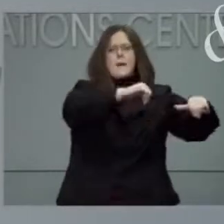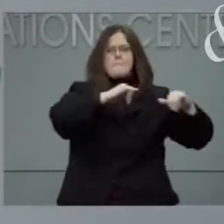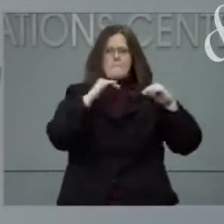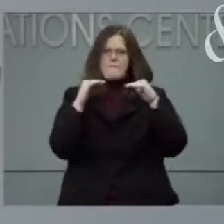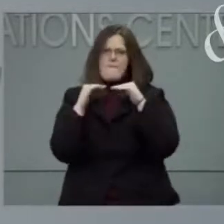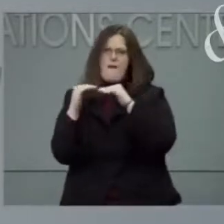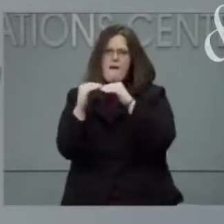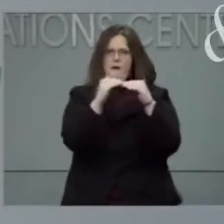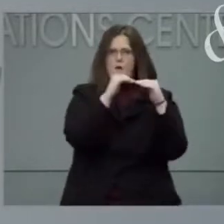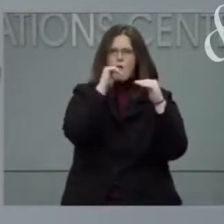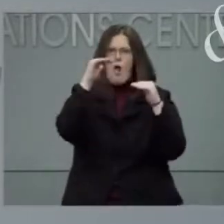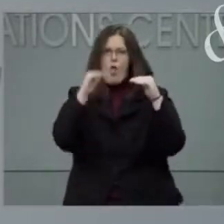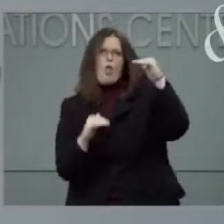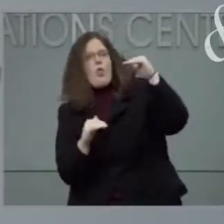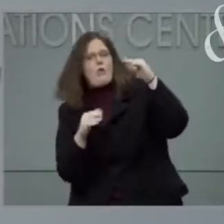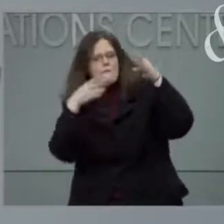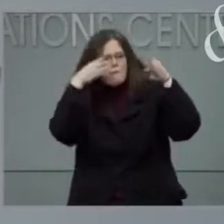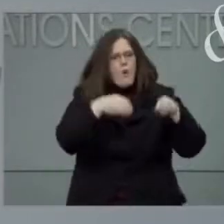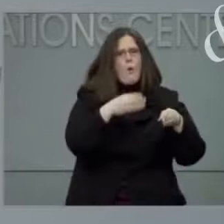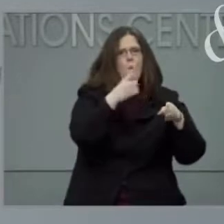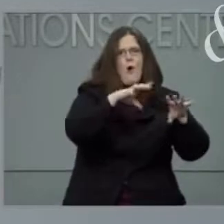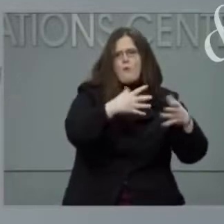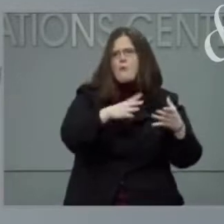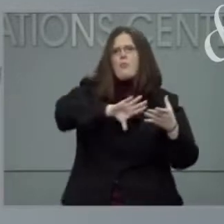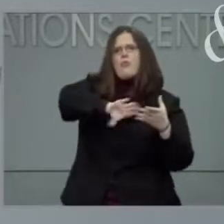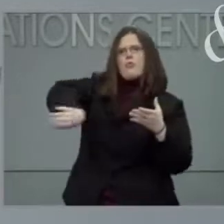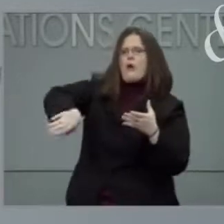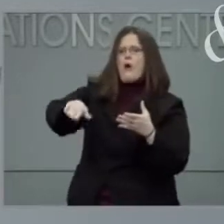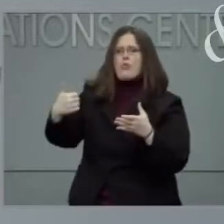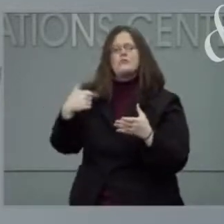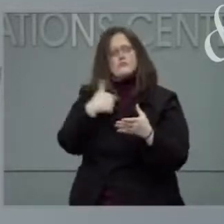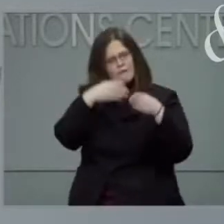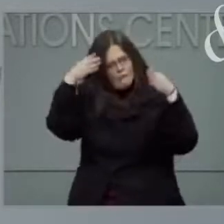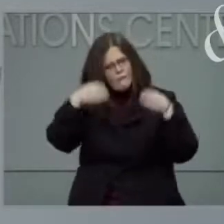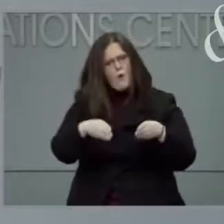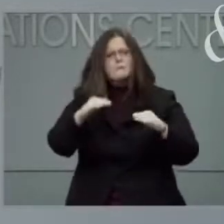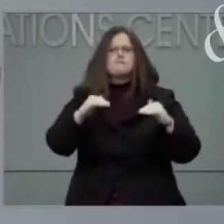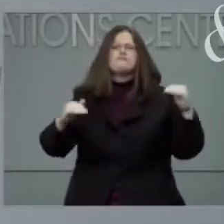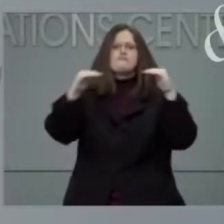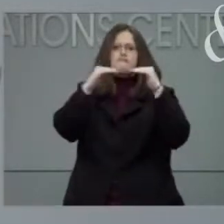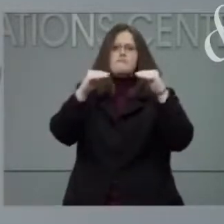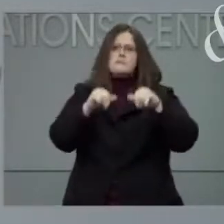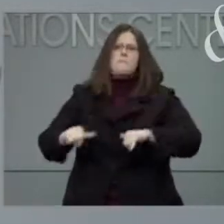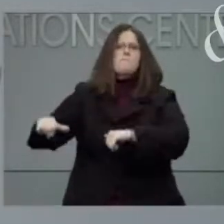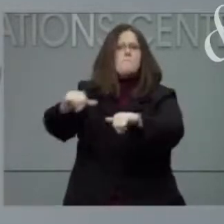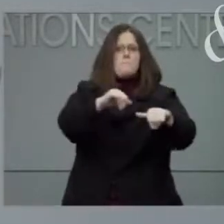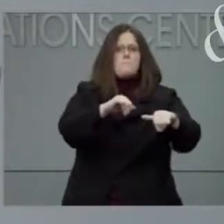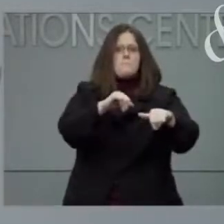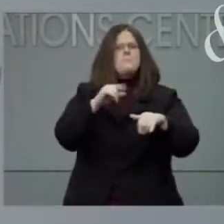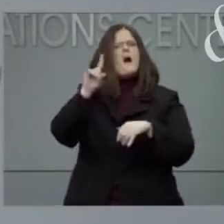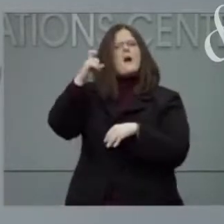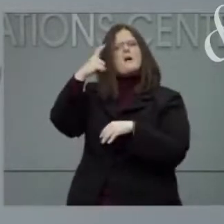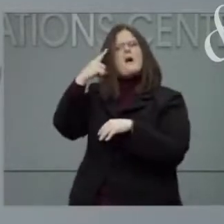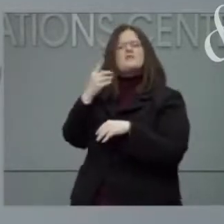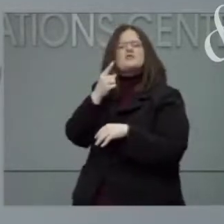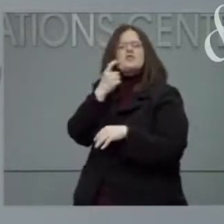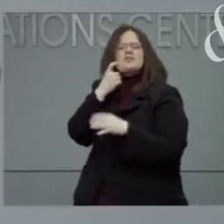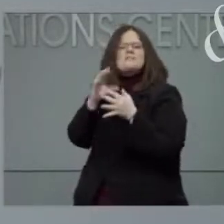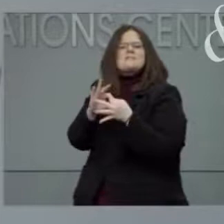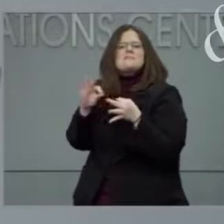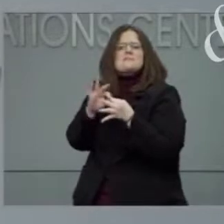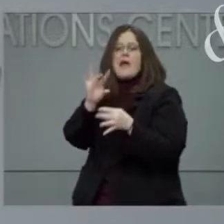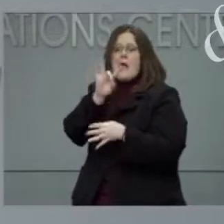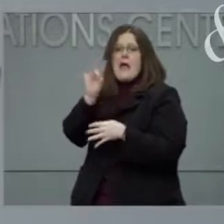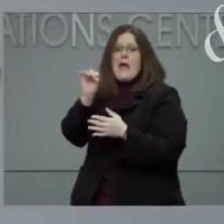state. Later this week, as the governor said, we expect to get more than 80,000 doses of Johnson & Johnson vaccine, and we'll